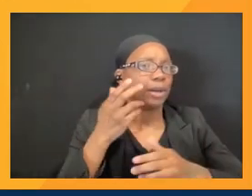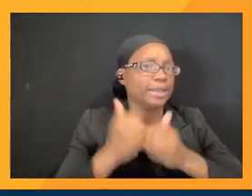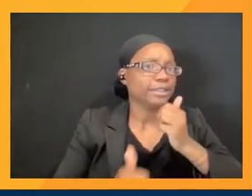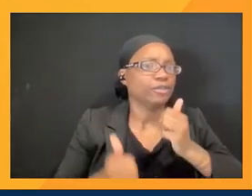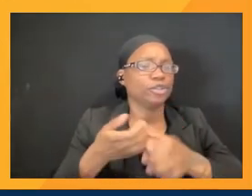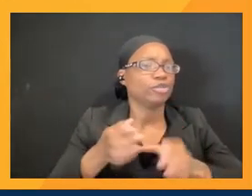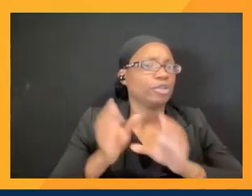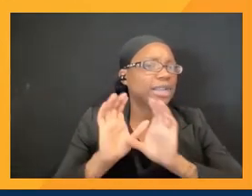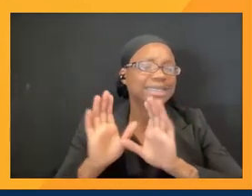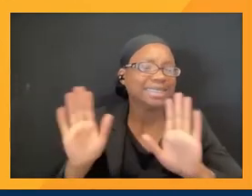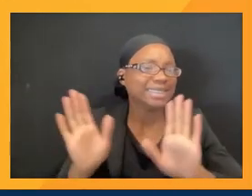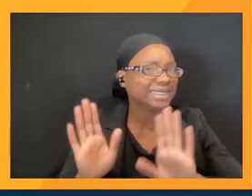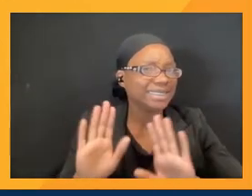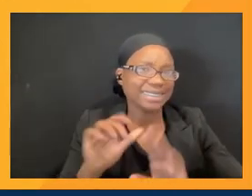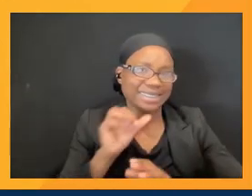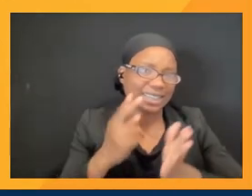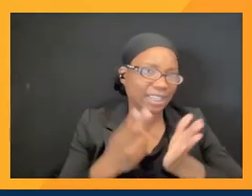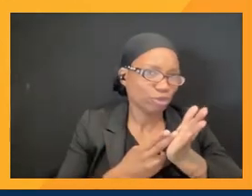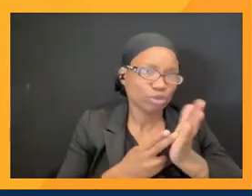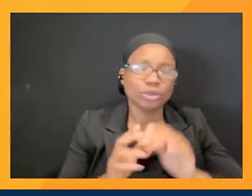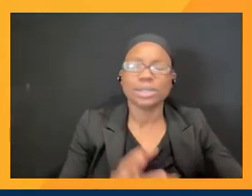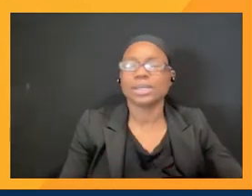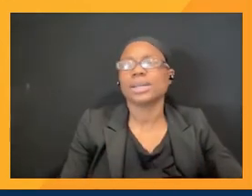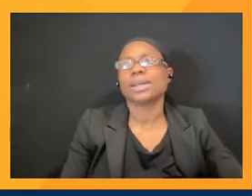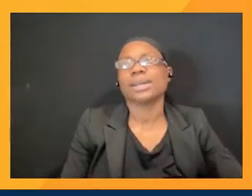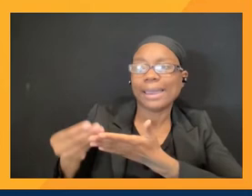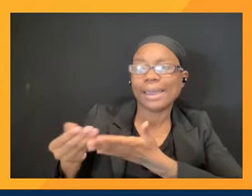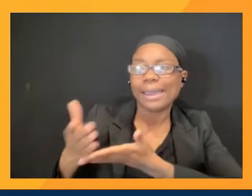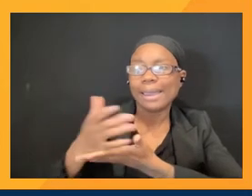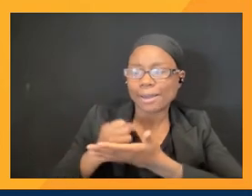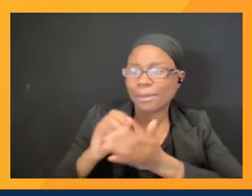economic crisis and still have a decent quality of life?